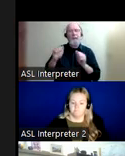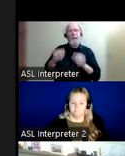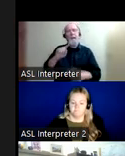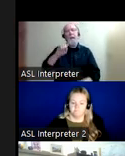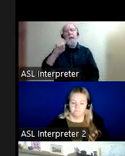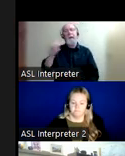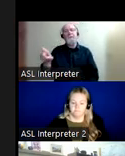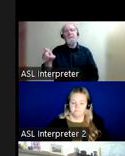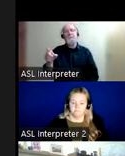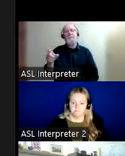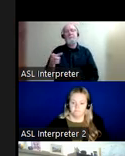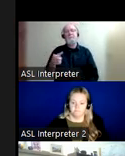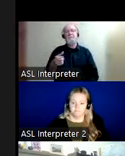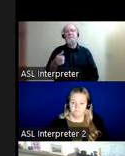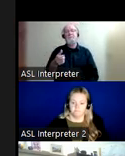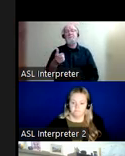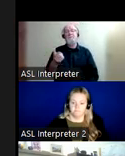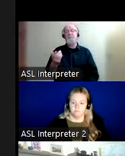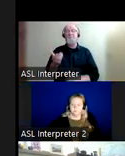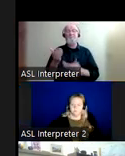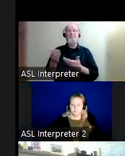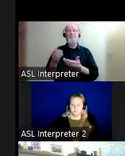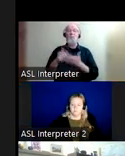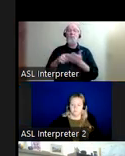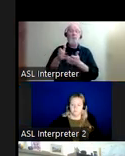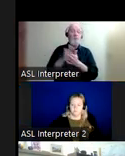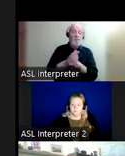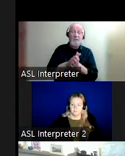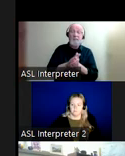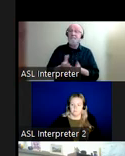suggestions and offer, you know, what you're interested in.